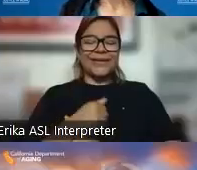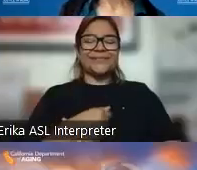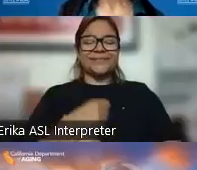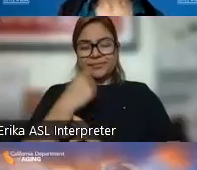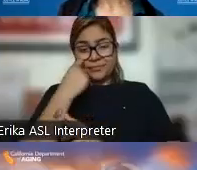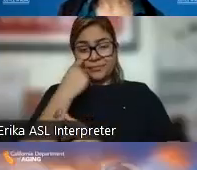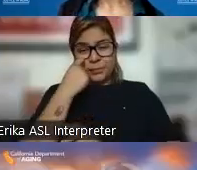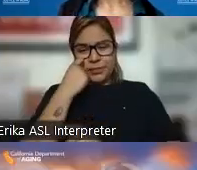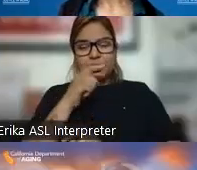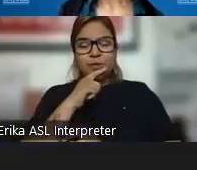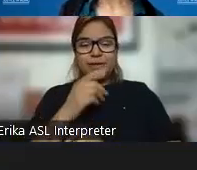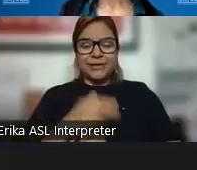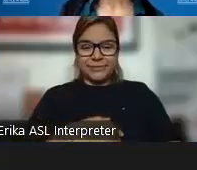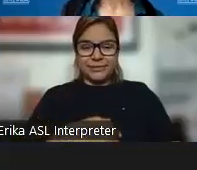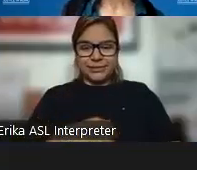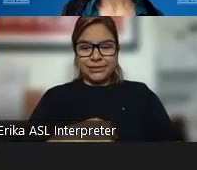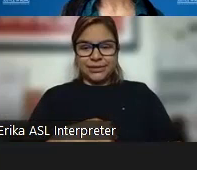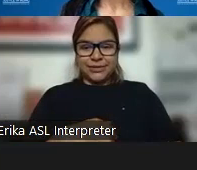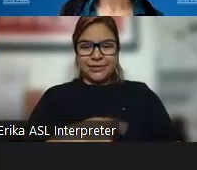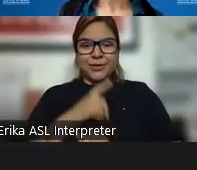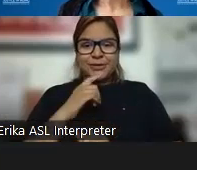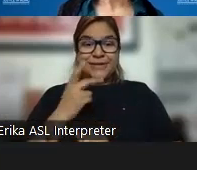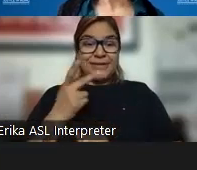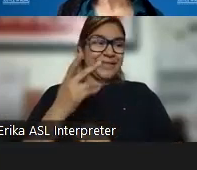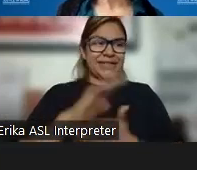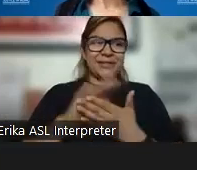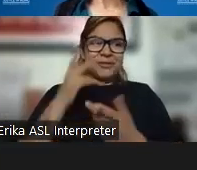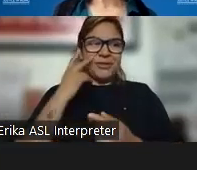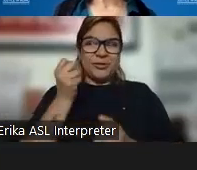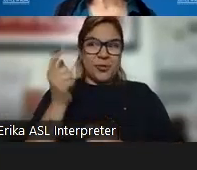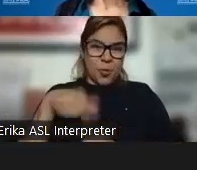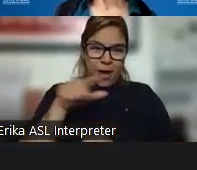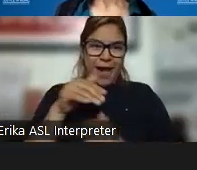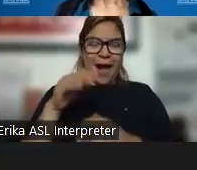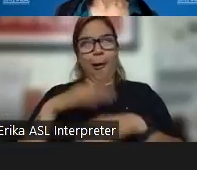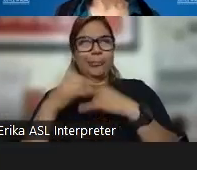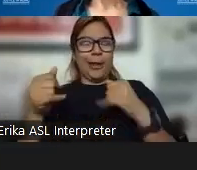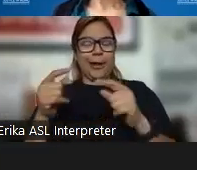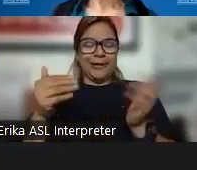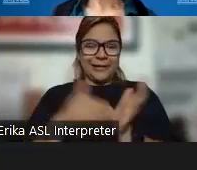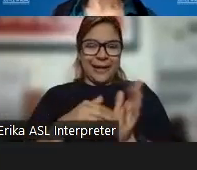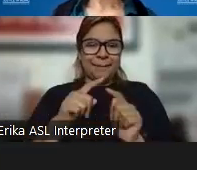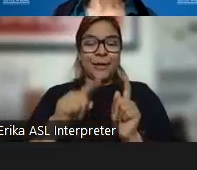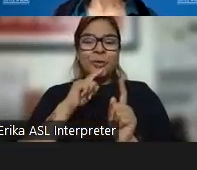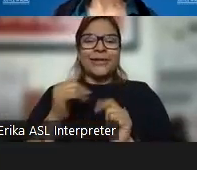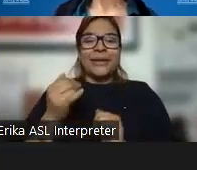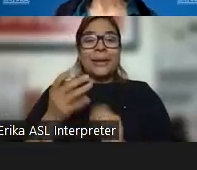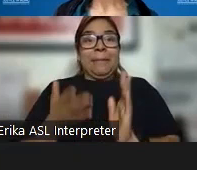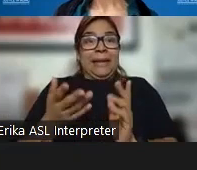so great to virtually see you all again, although we're excited by the idea that we might actually